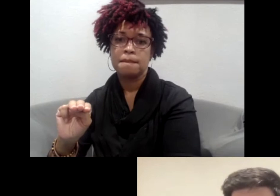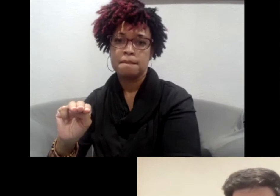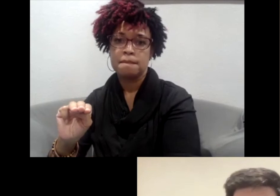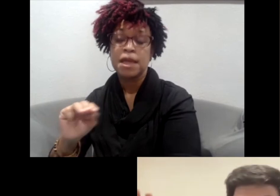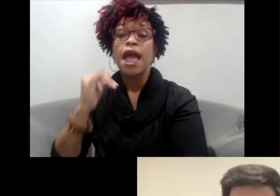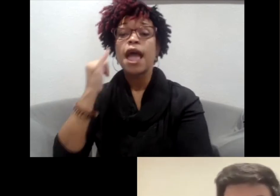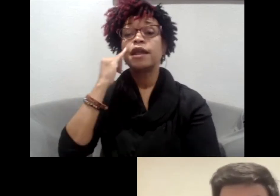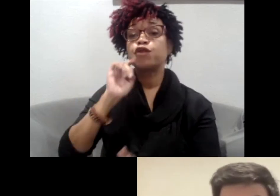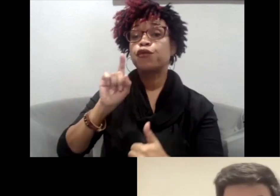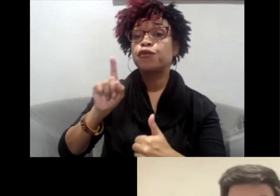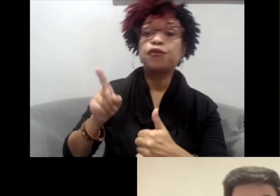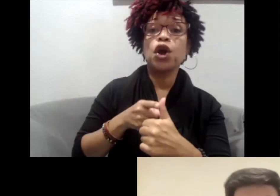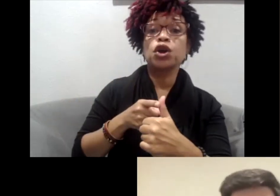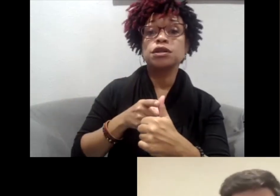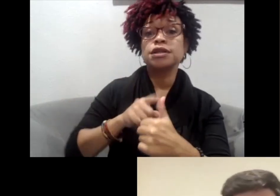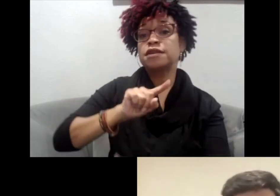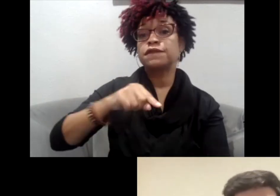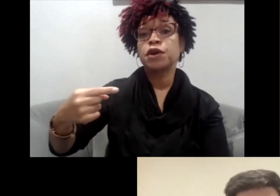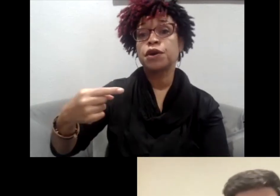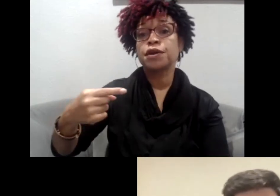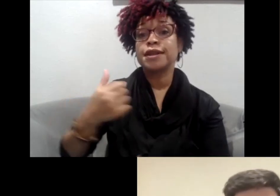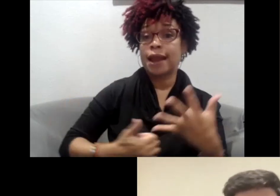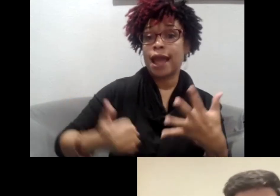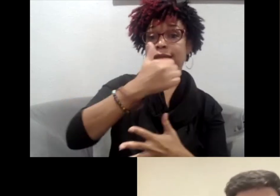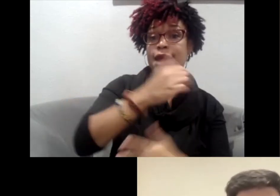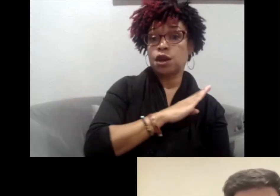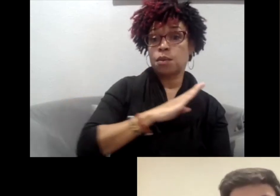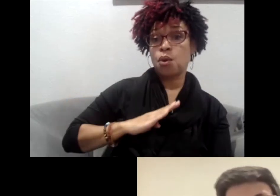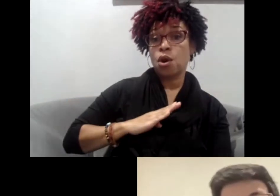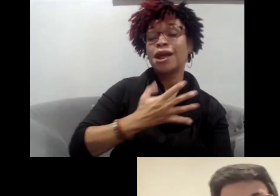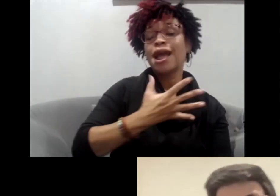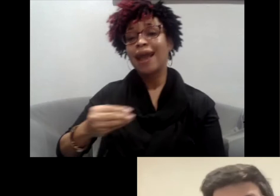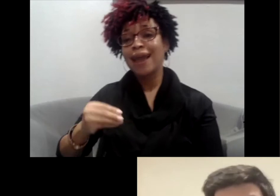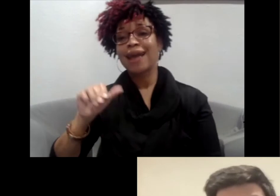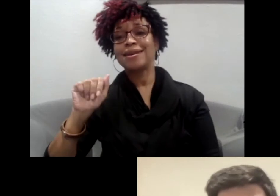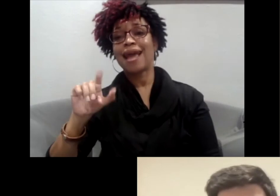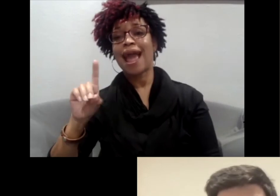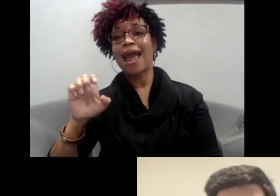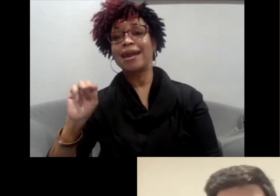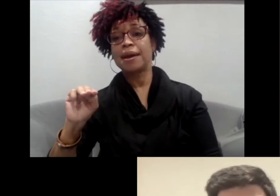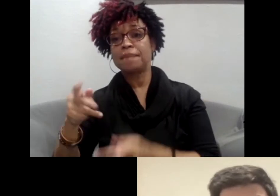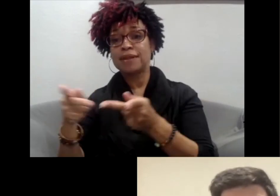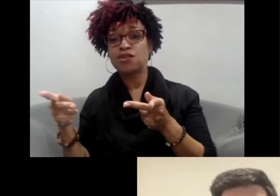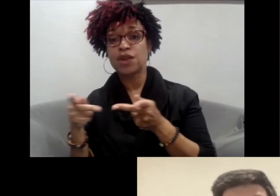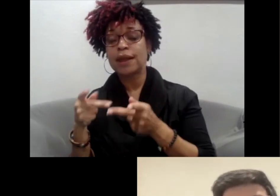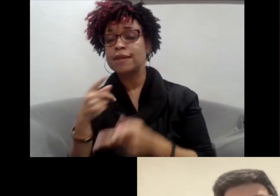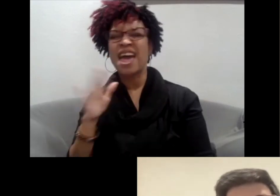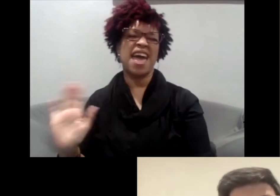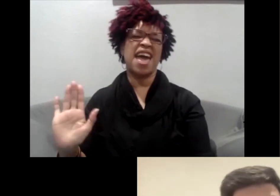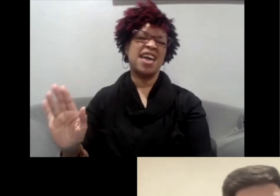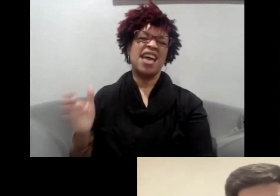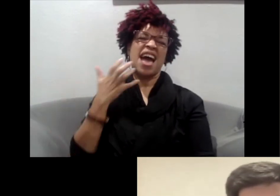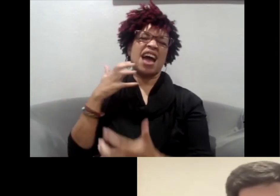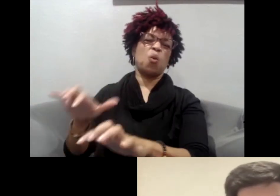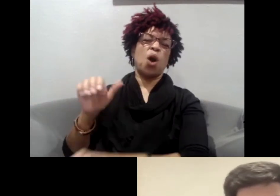first in the executive board and you are an ADEM position and you say, I don't want to be the ADEM position, not